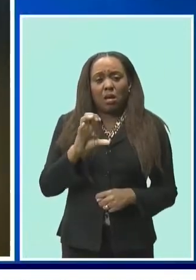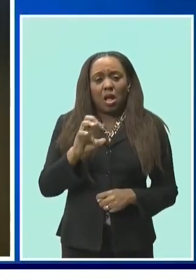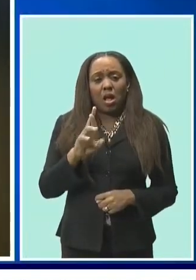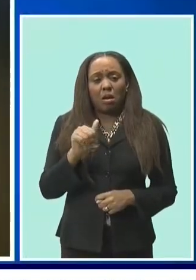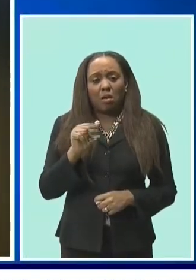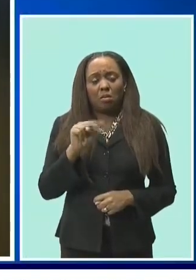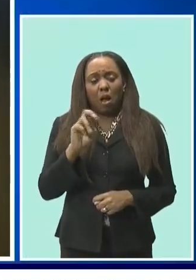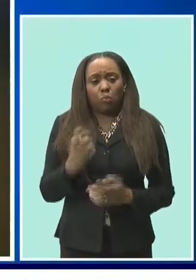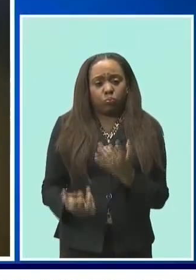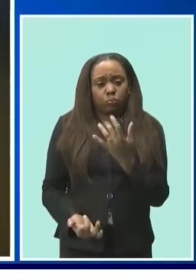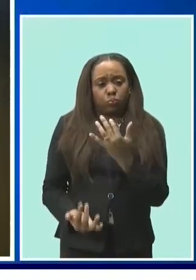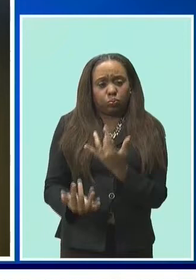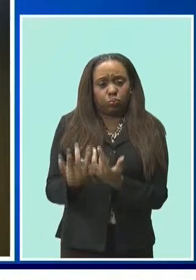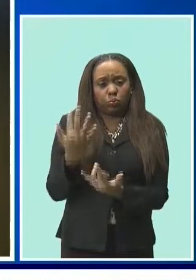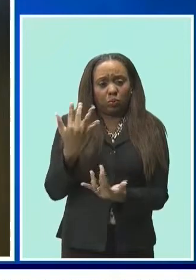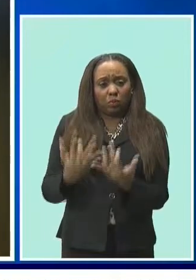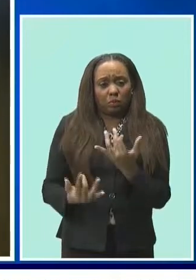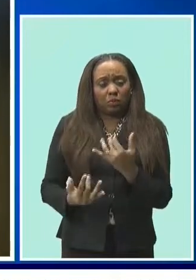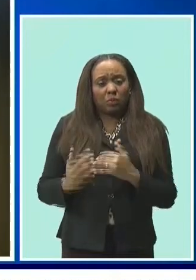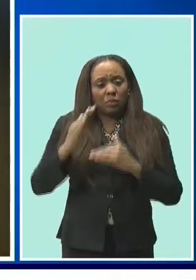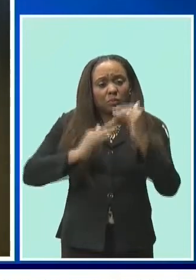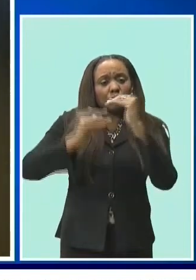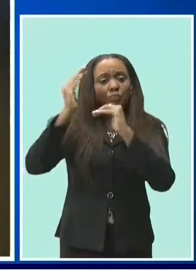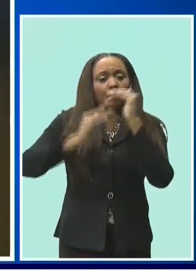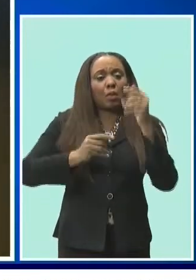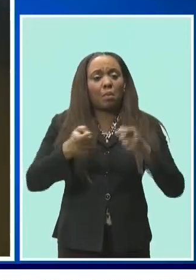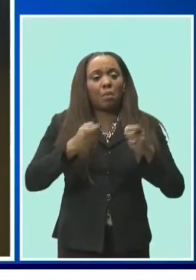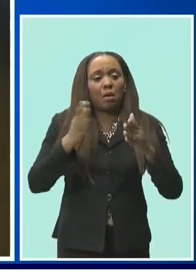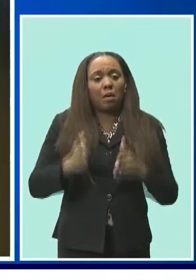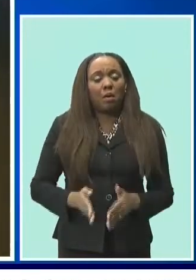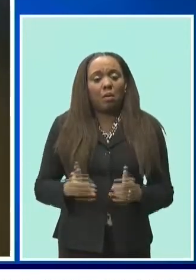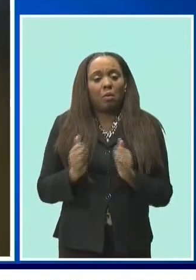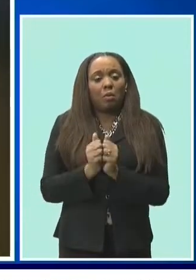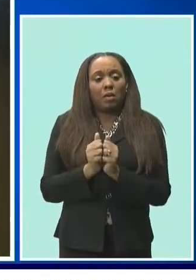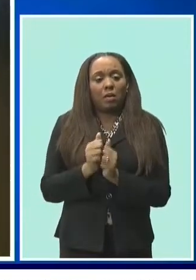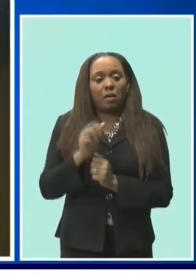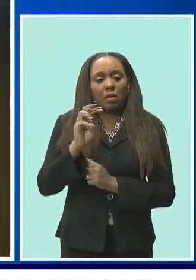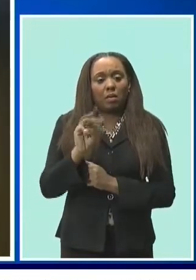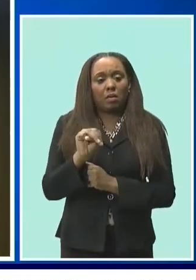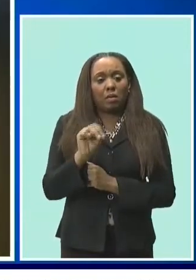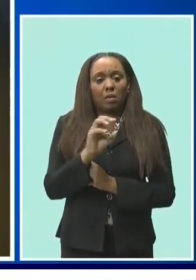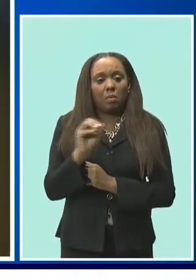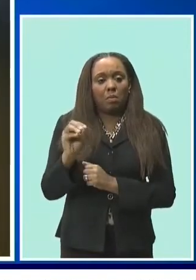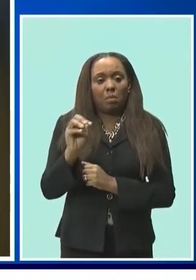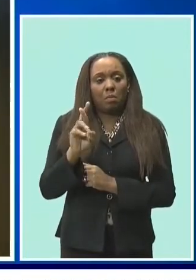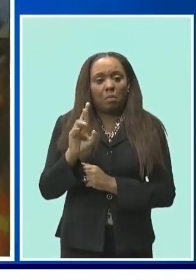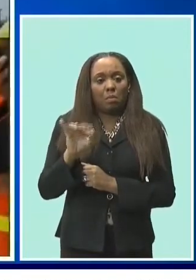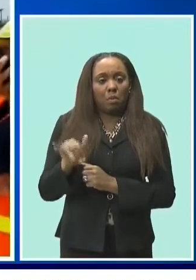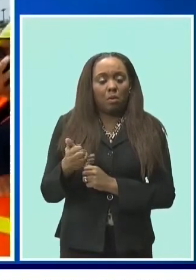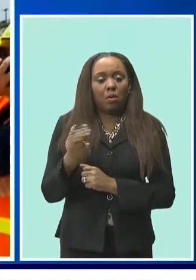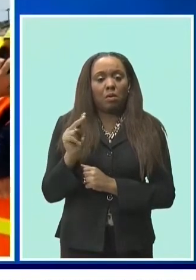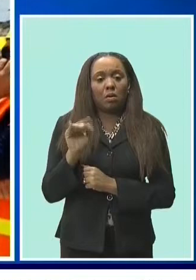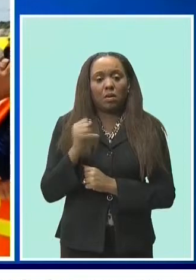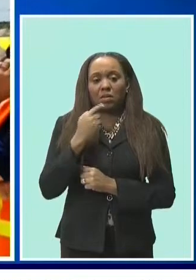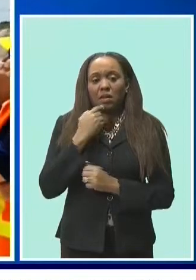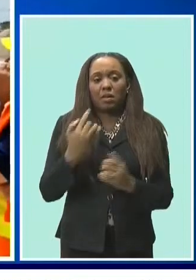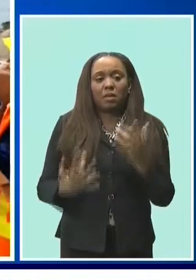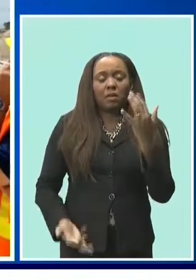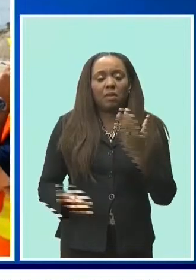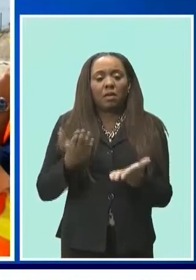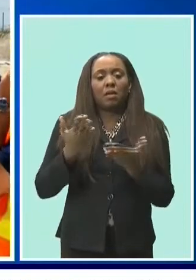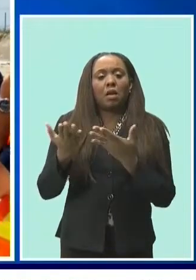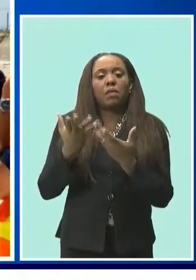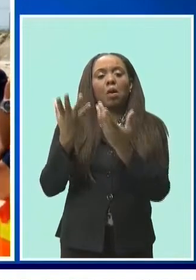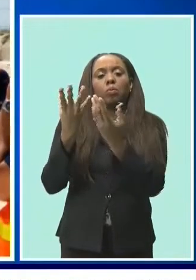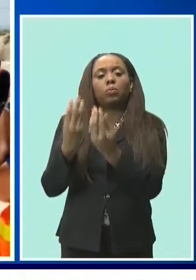the construction site. Construction manager with Morjani, David Collins, revealed that the Barbados Fire Service brought the blaze under